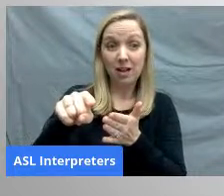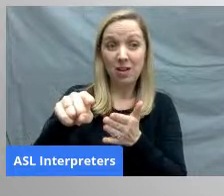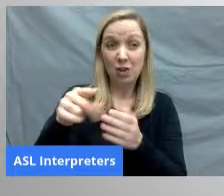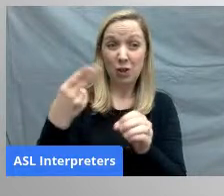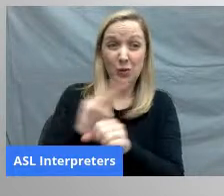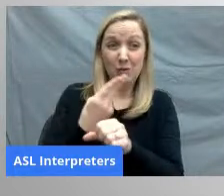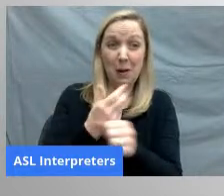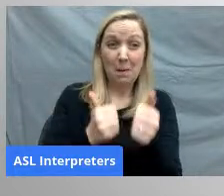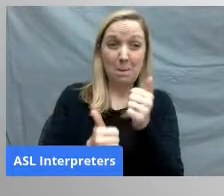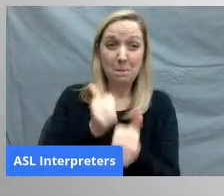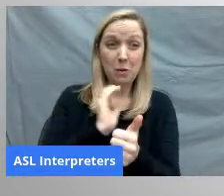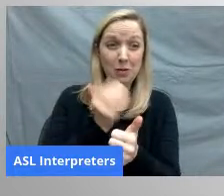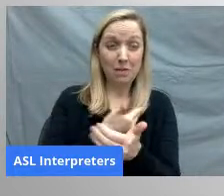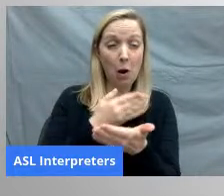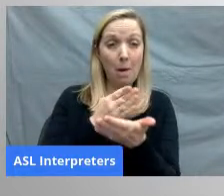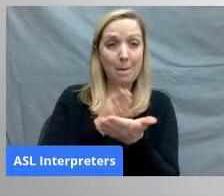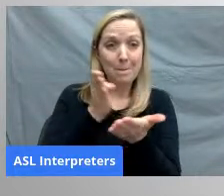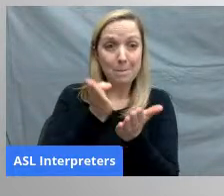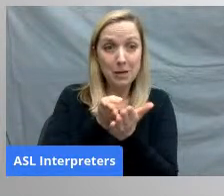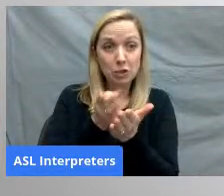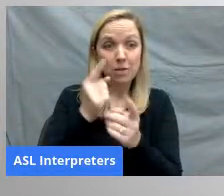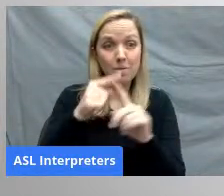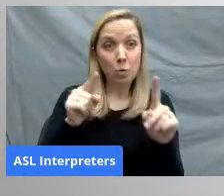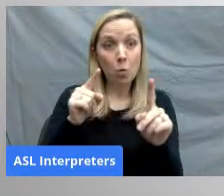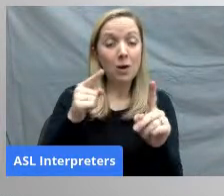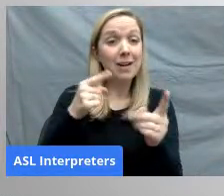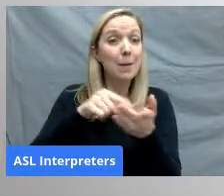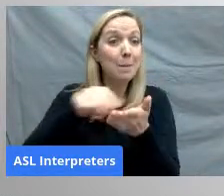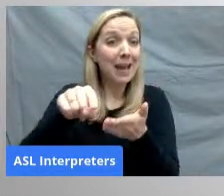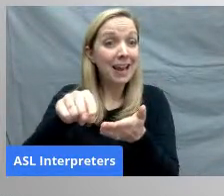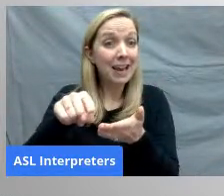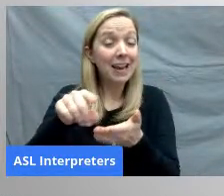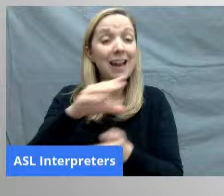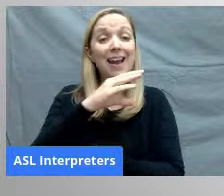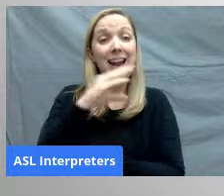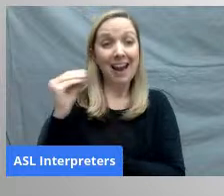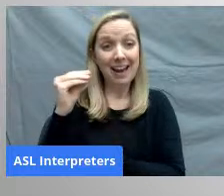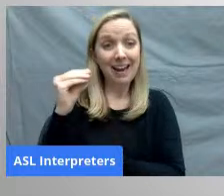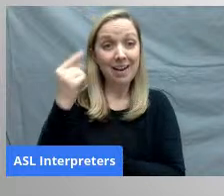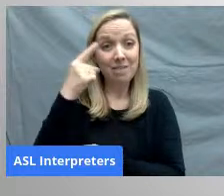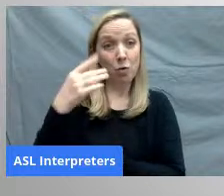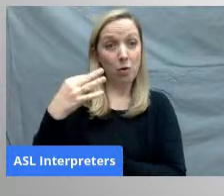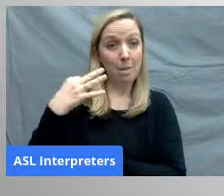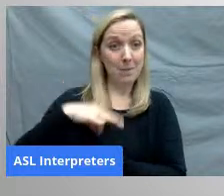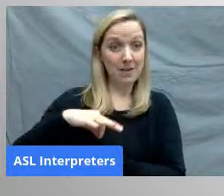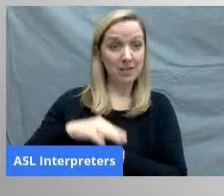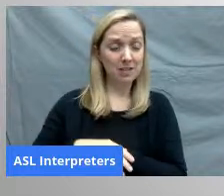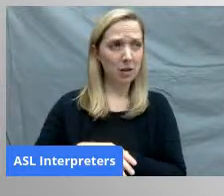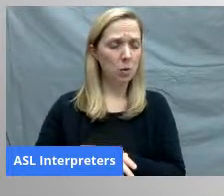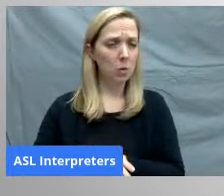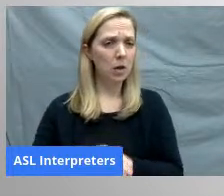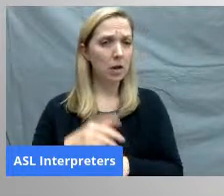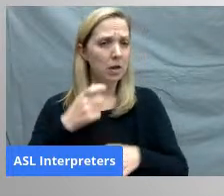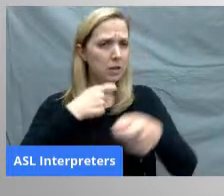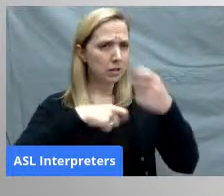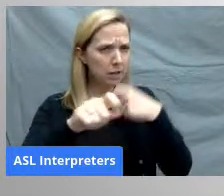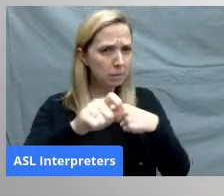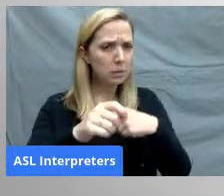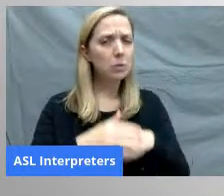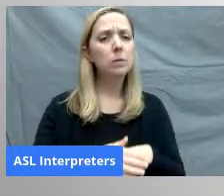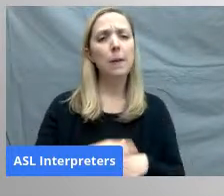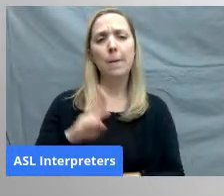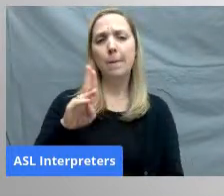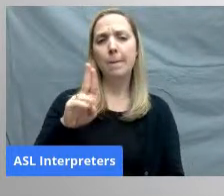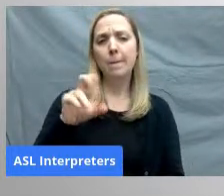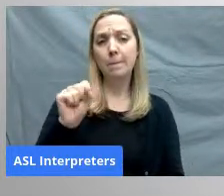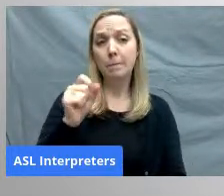spent on salaries and benefits, we are still spending. So subs and bus drivers and custodians and all of the